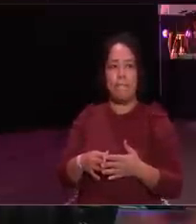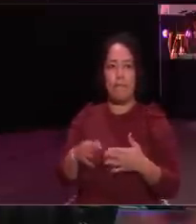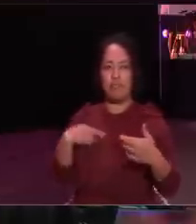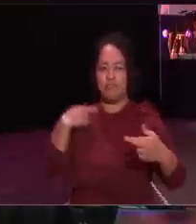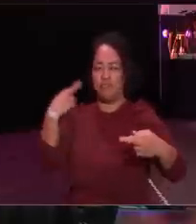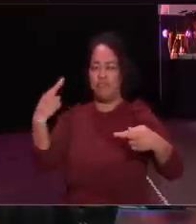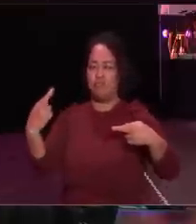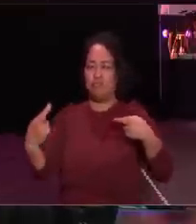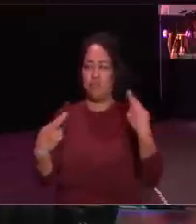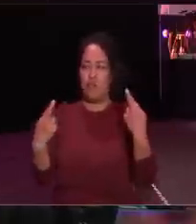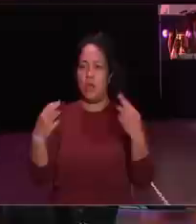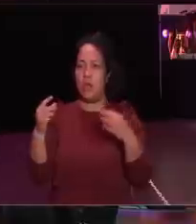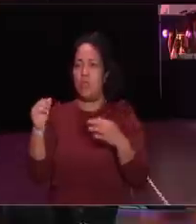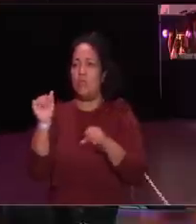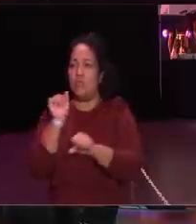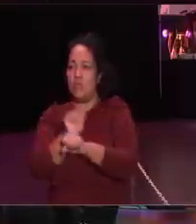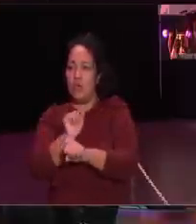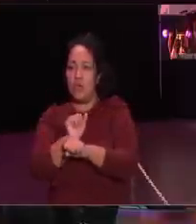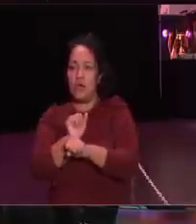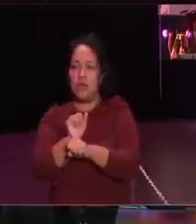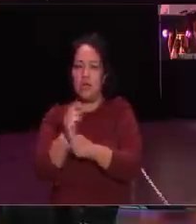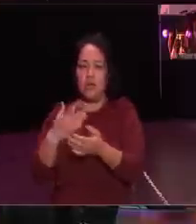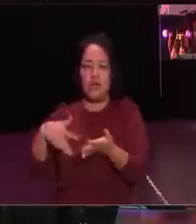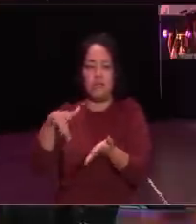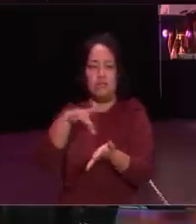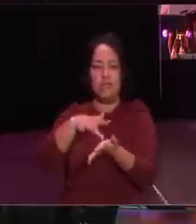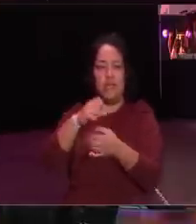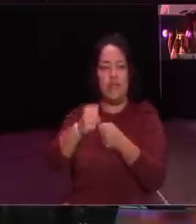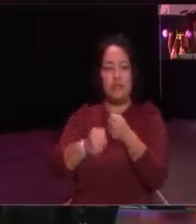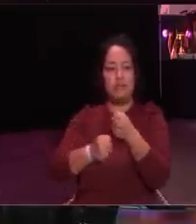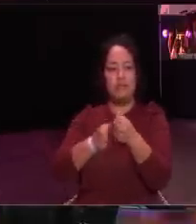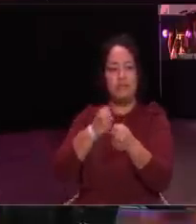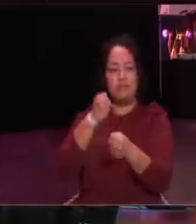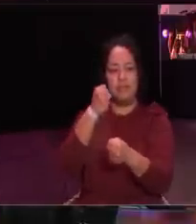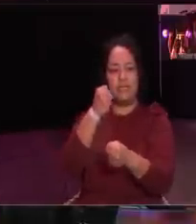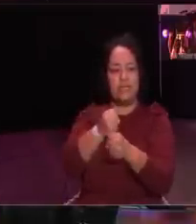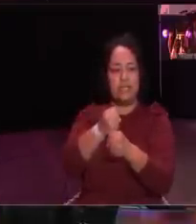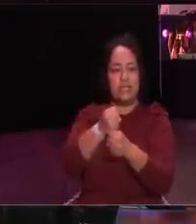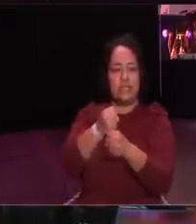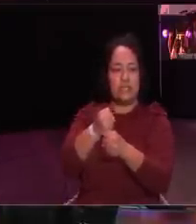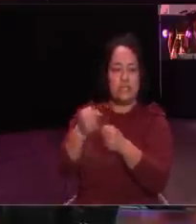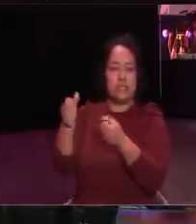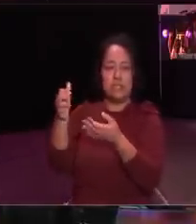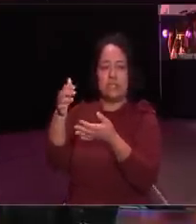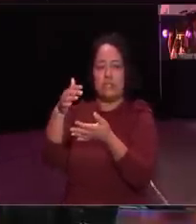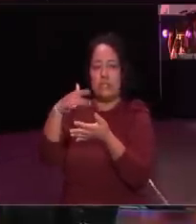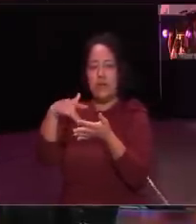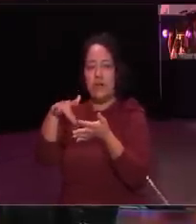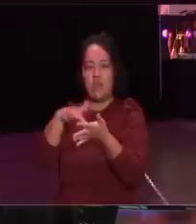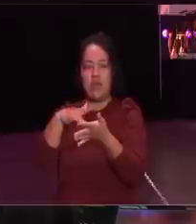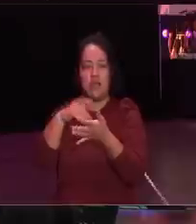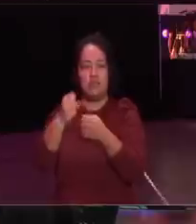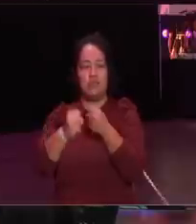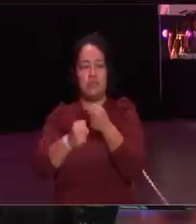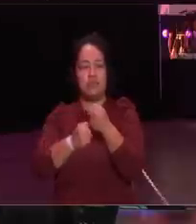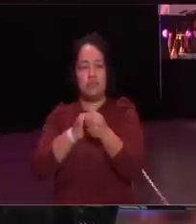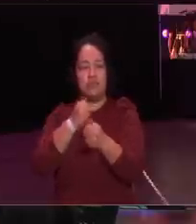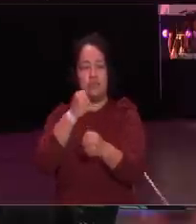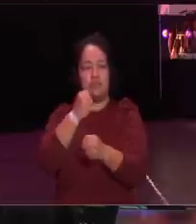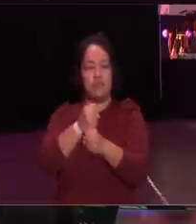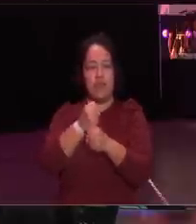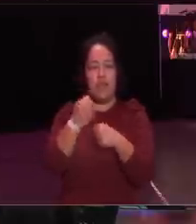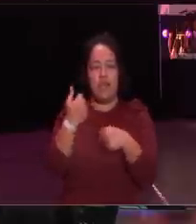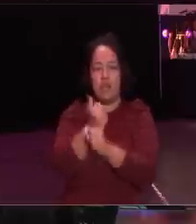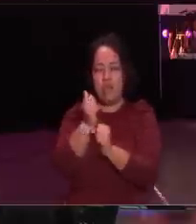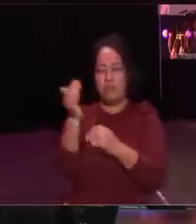tiempos. Revive thy work in the midst of the years. En medio de los tiempos. In the midst of the years. Hazla conocer. Make